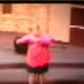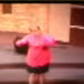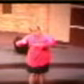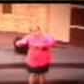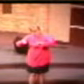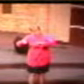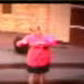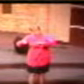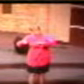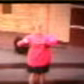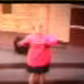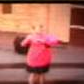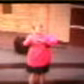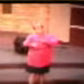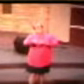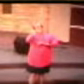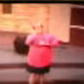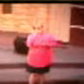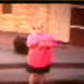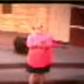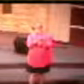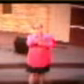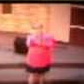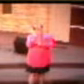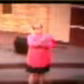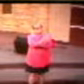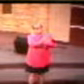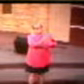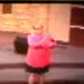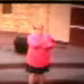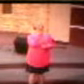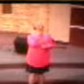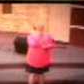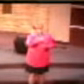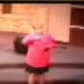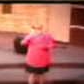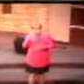you and for someone else.